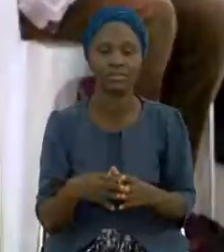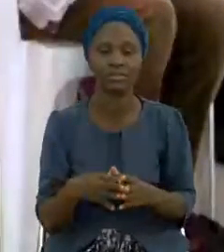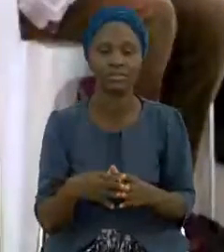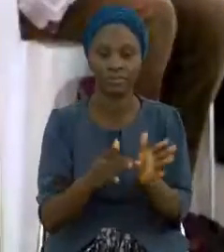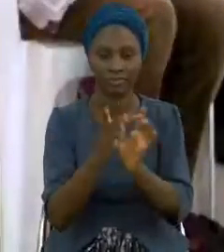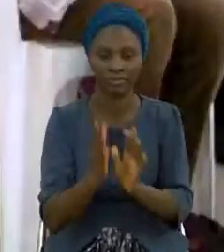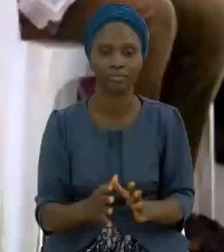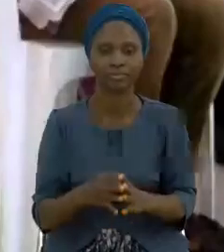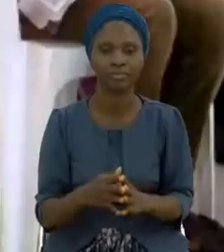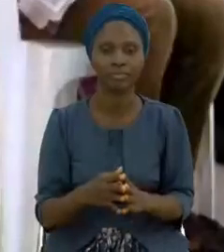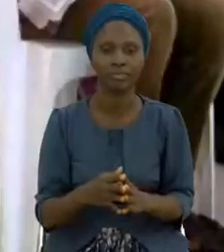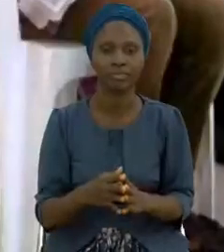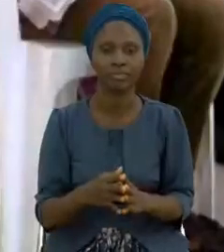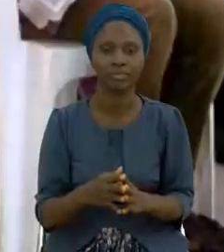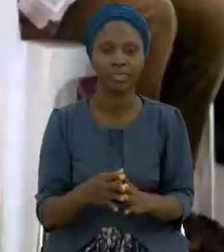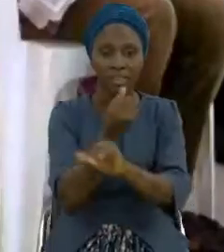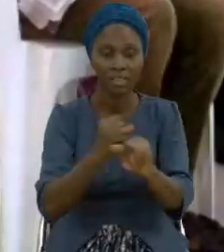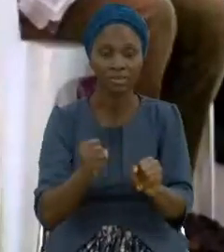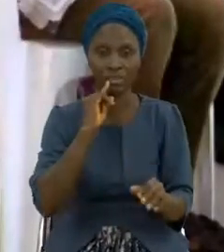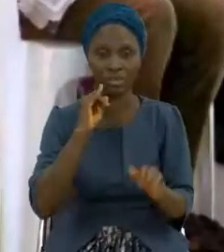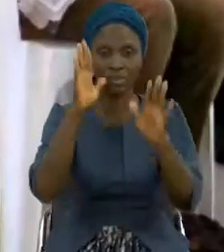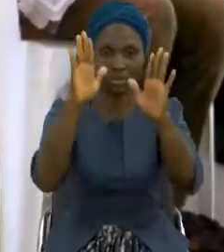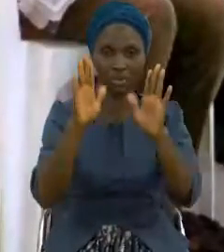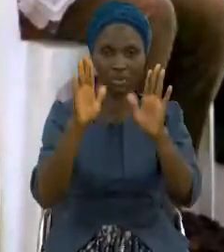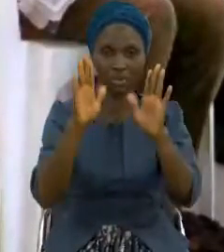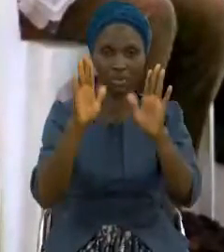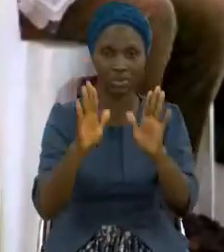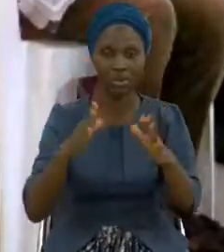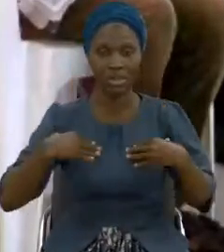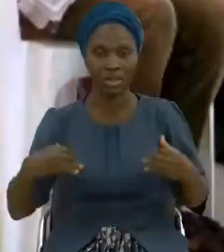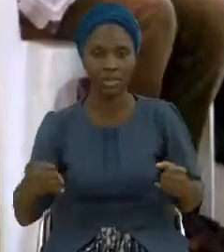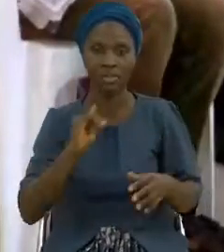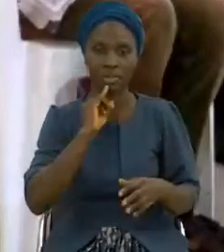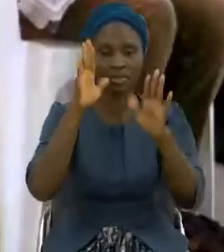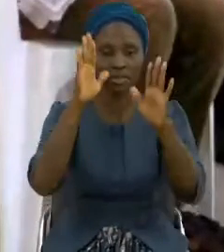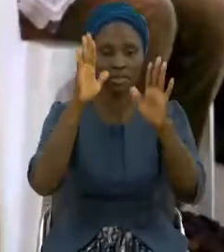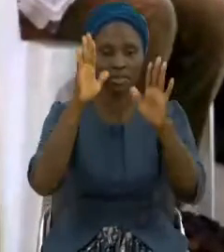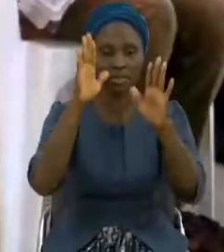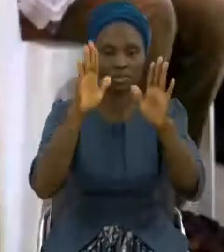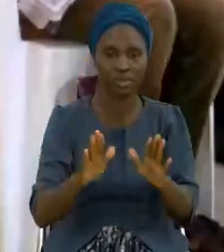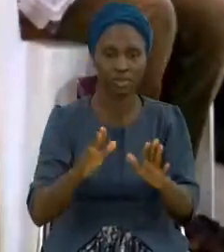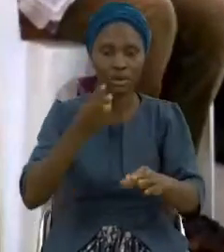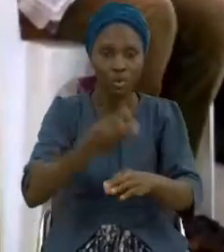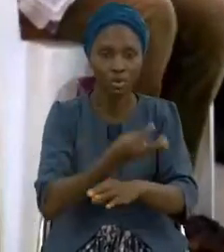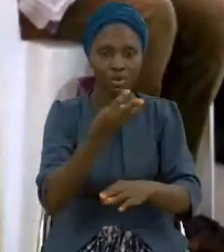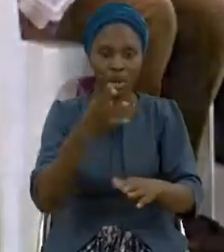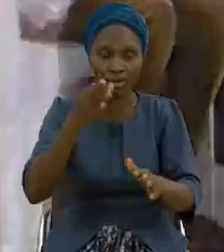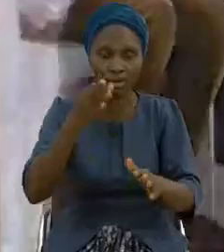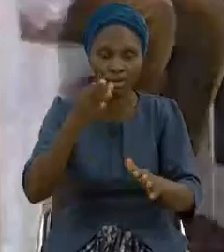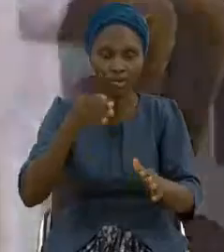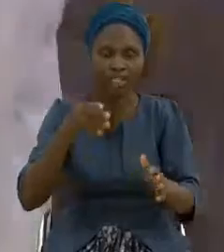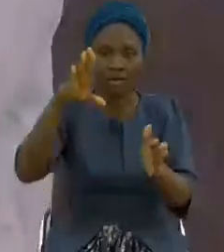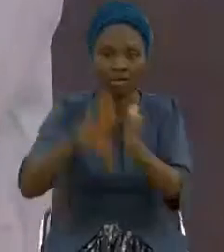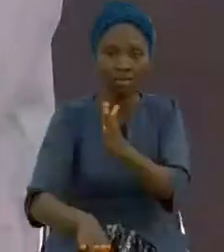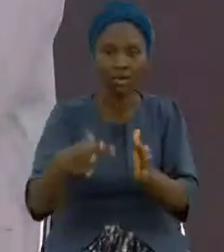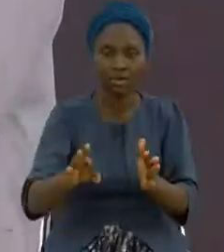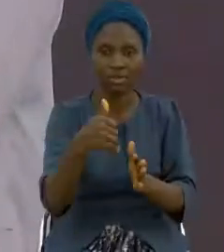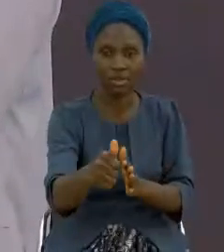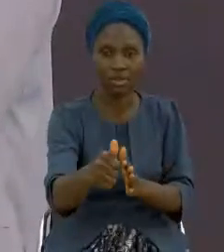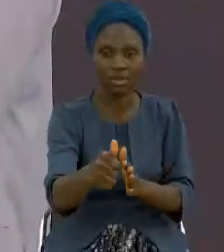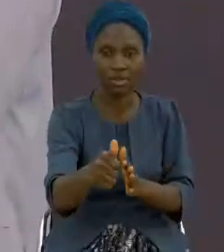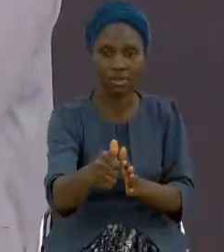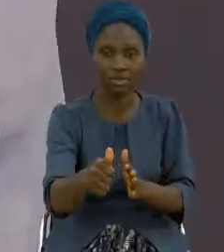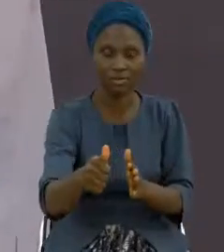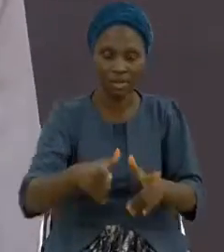miracle. Mortification of self and living a selfless life, that's a miracle.